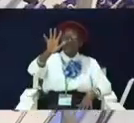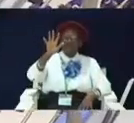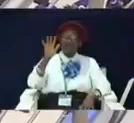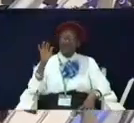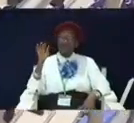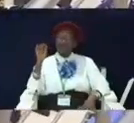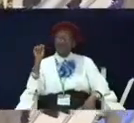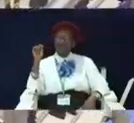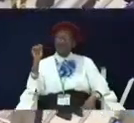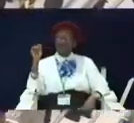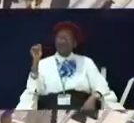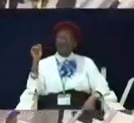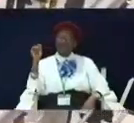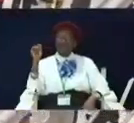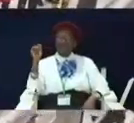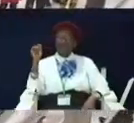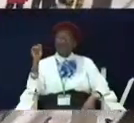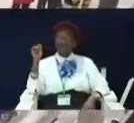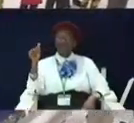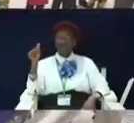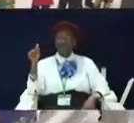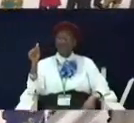Arun.